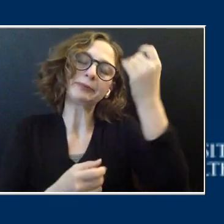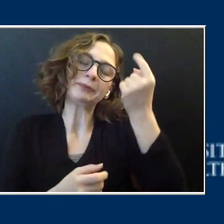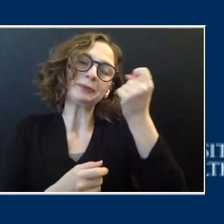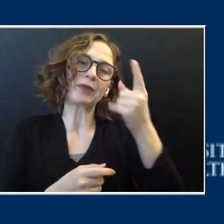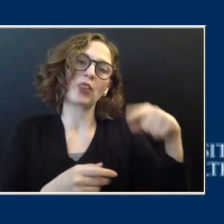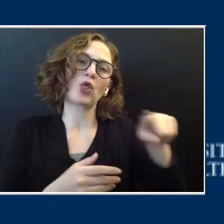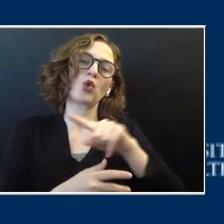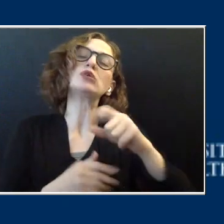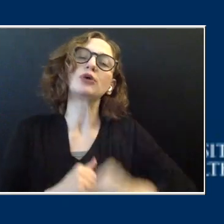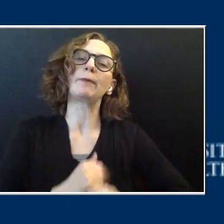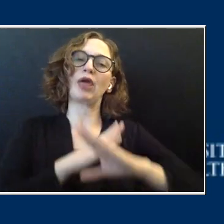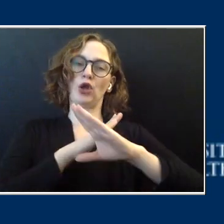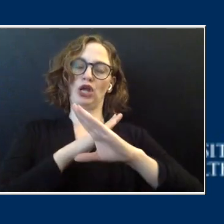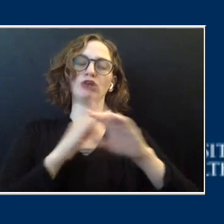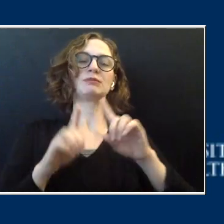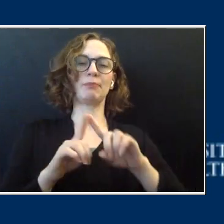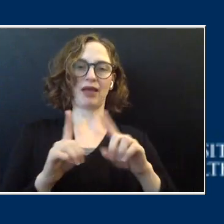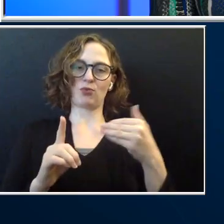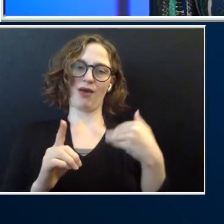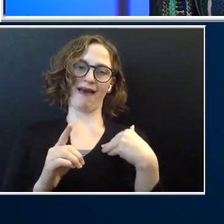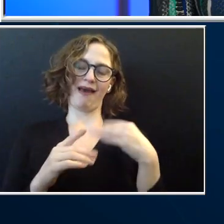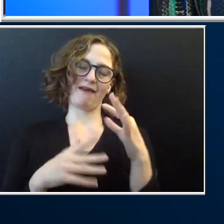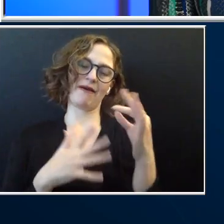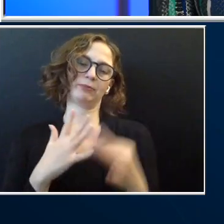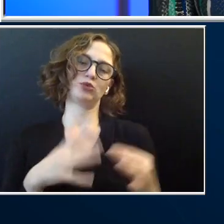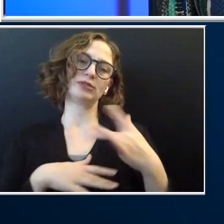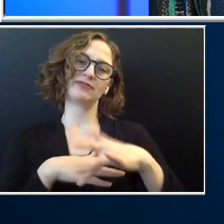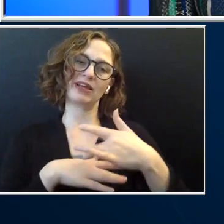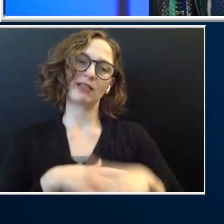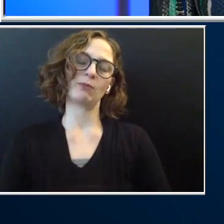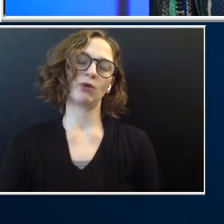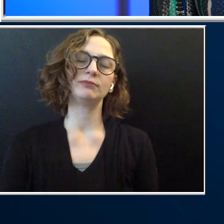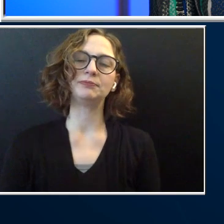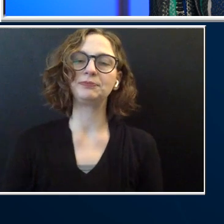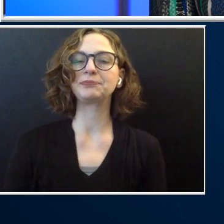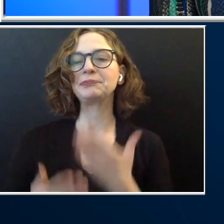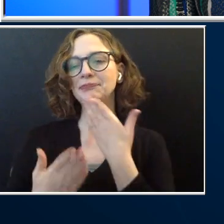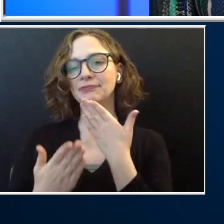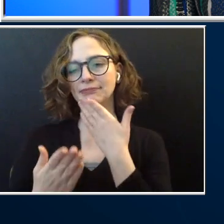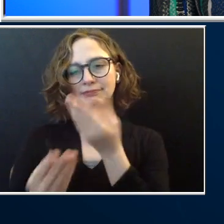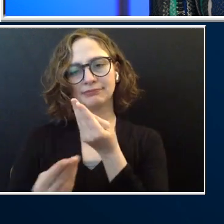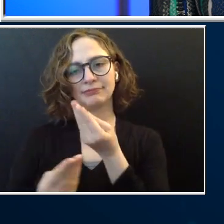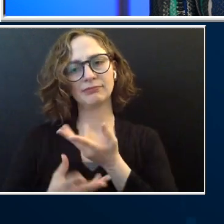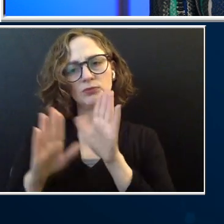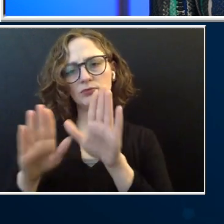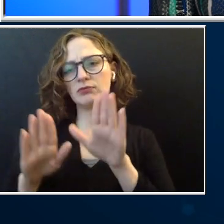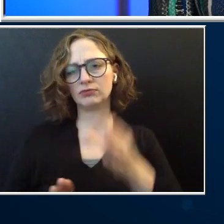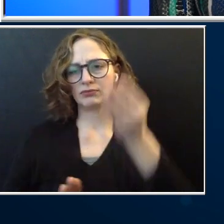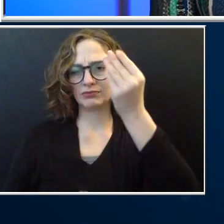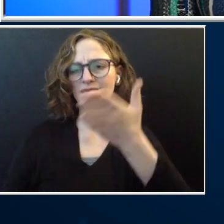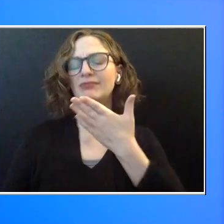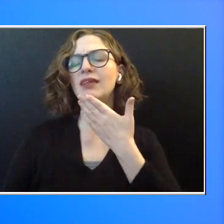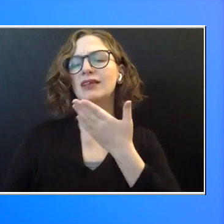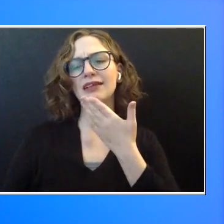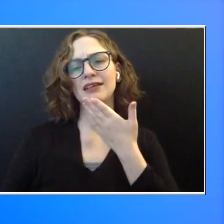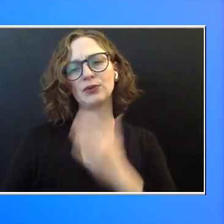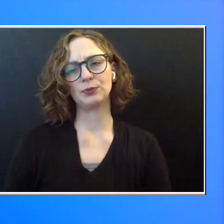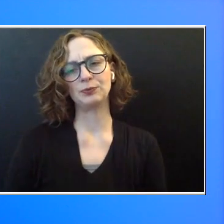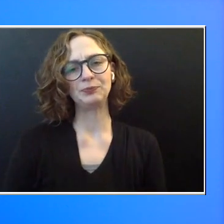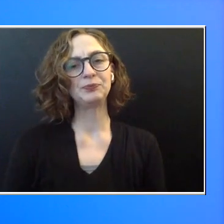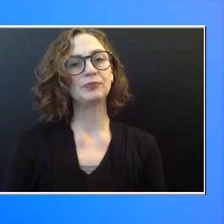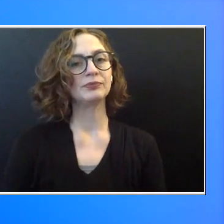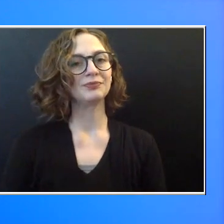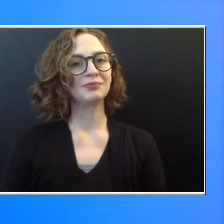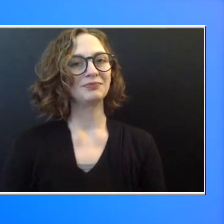there so you can find that information. Yeah, thanks for sharing those today. Great info. Hawk, thanks so much. Well, the last time that